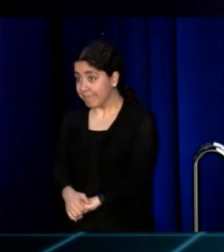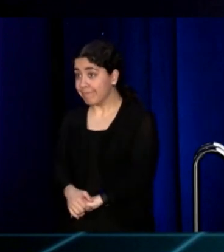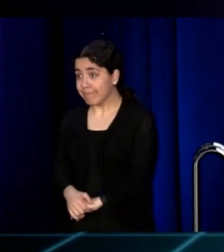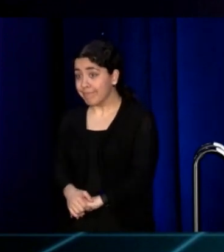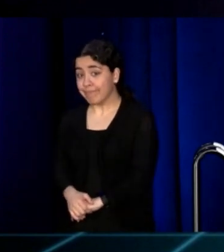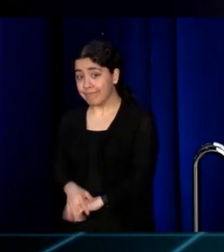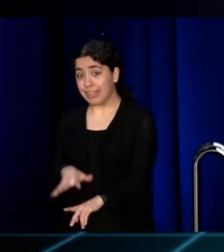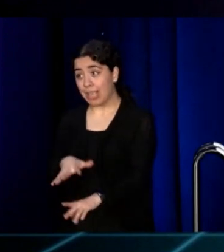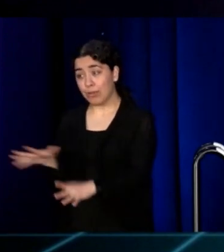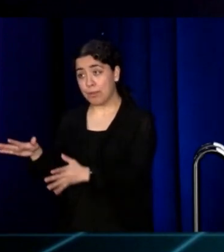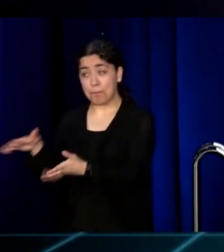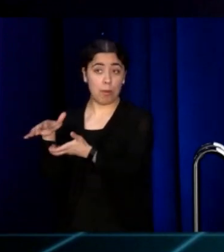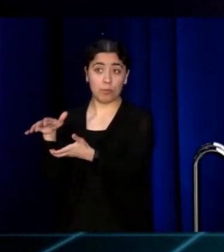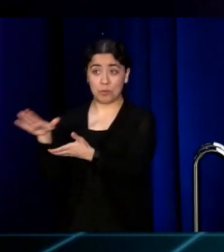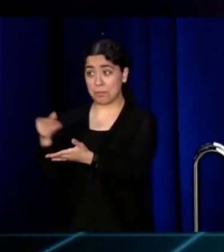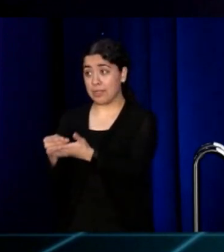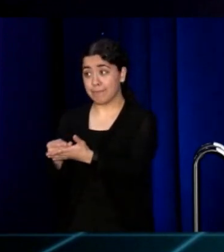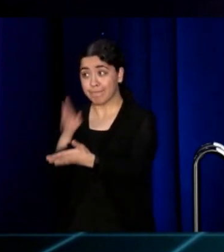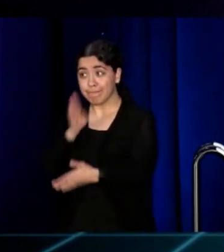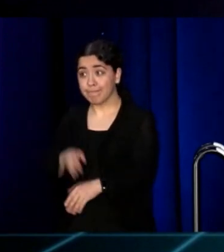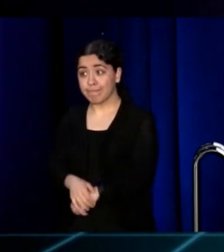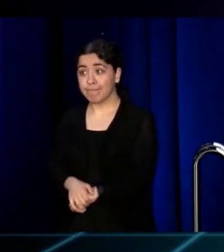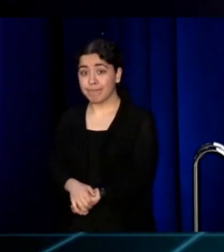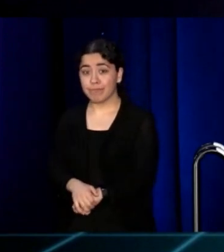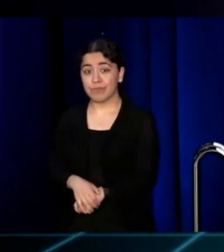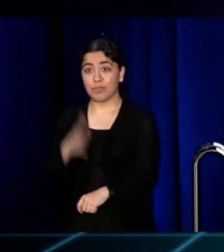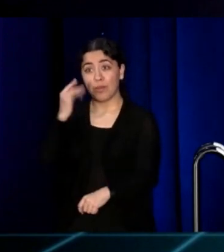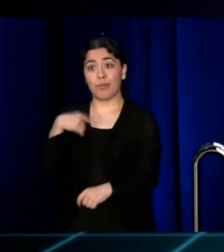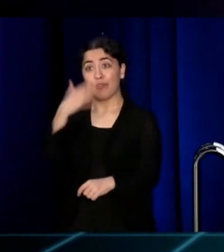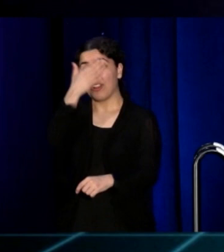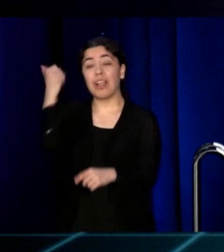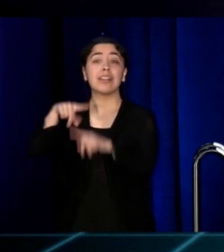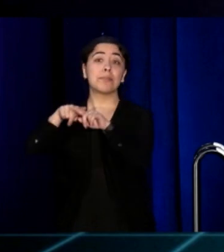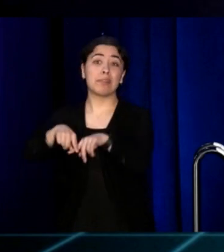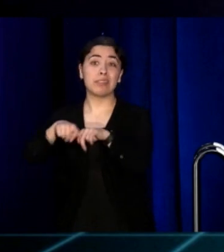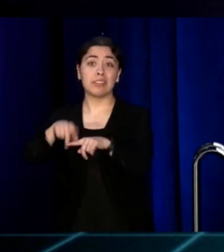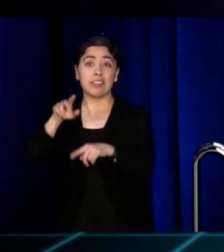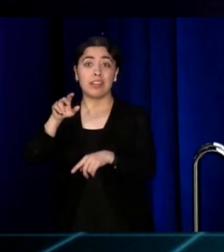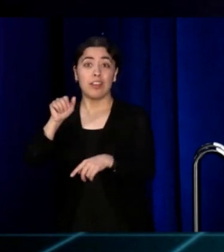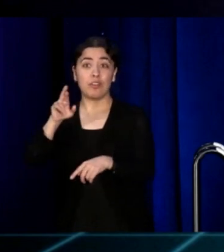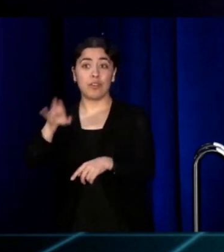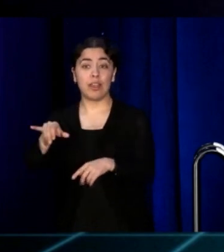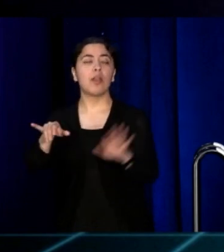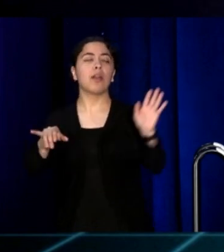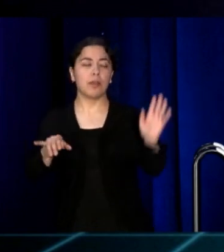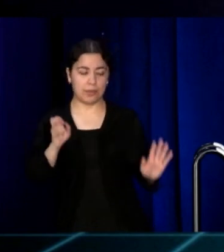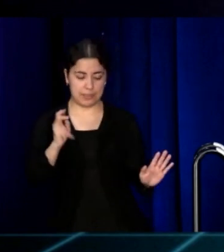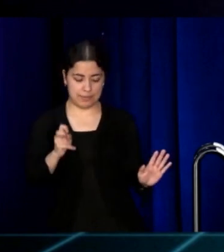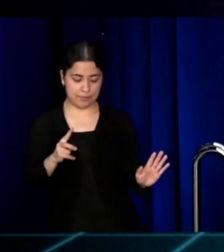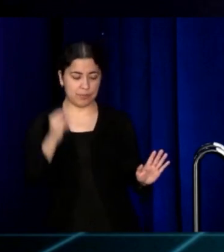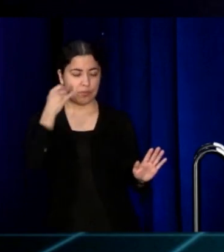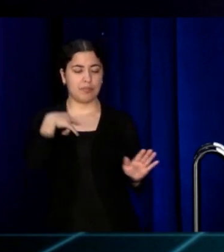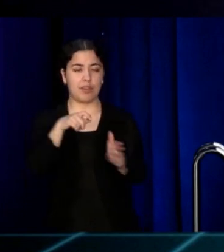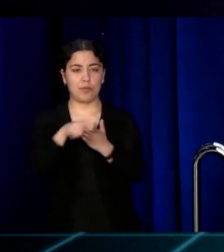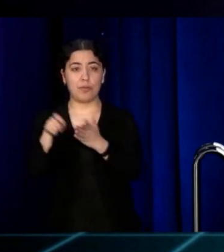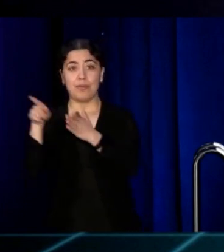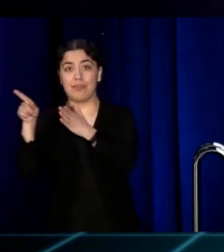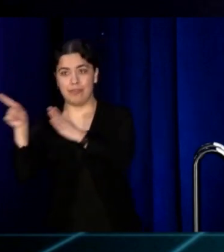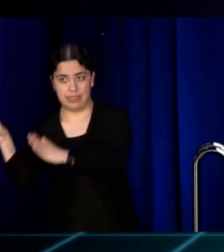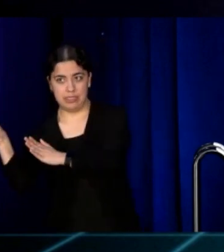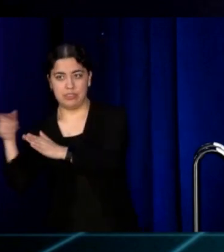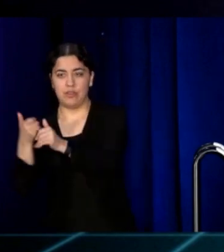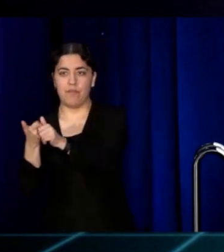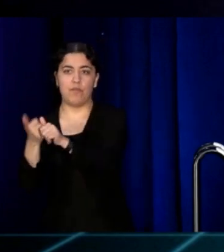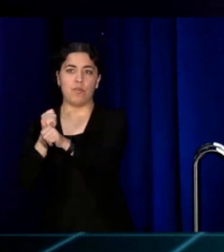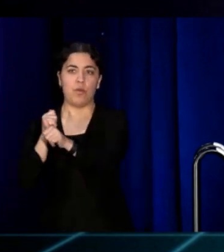They'll get your money. And that's because we forgot the dependency array. Okay. What if I wrote it this way to prevent